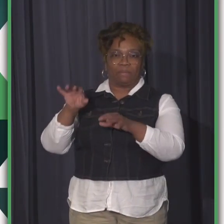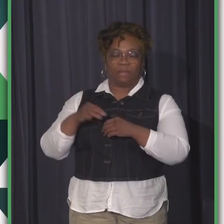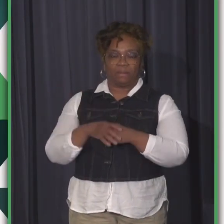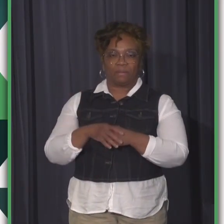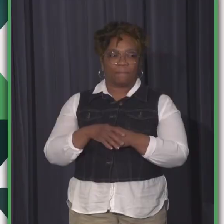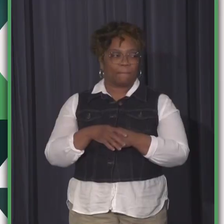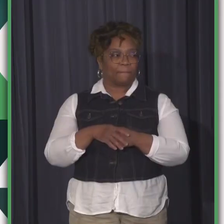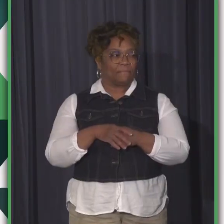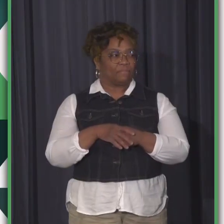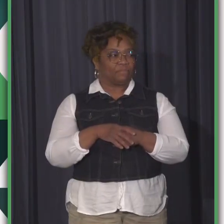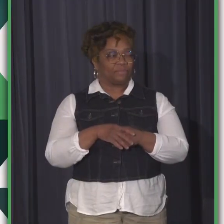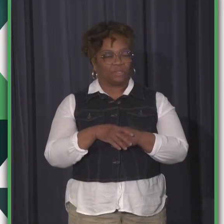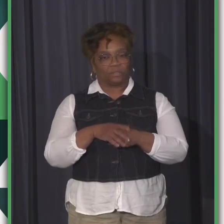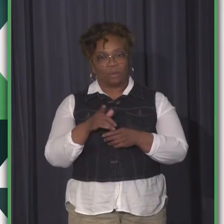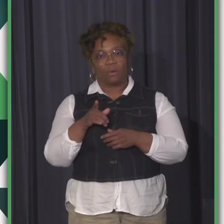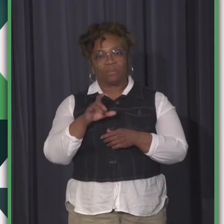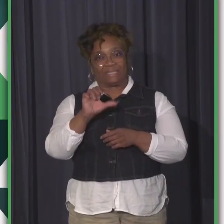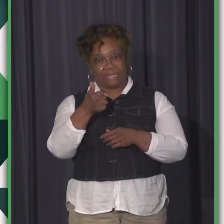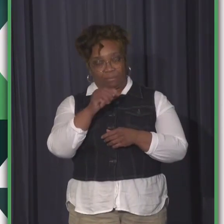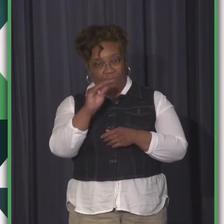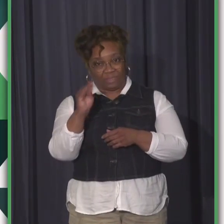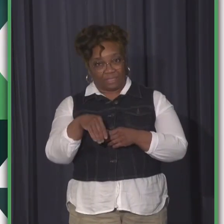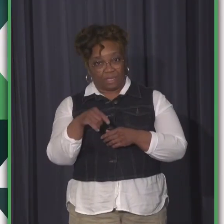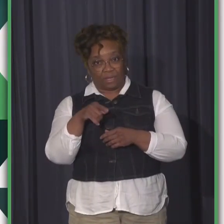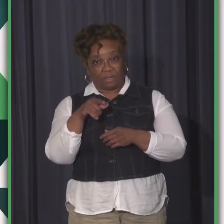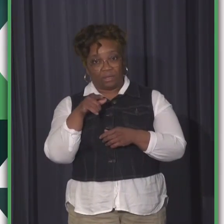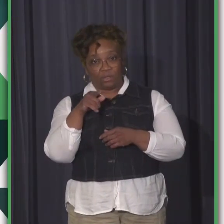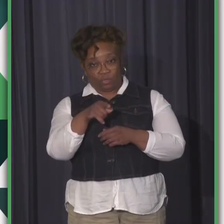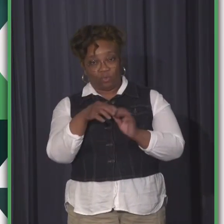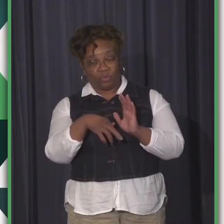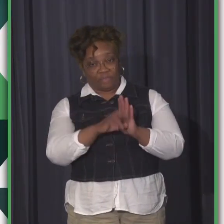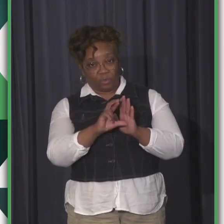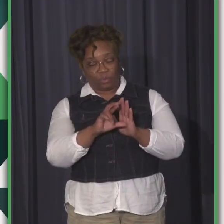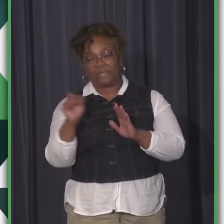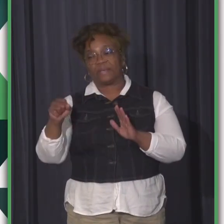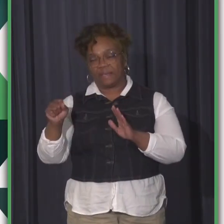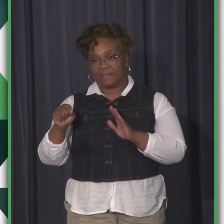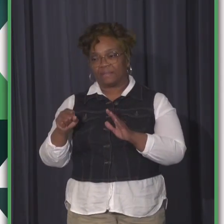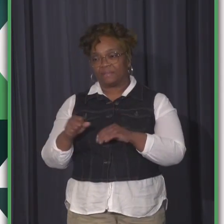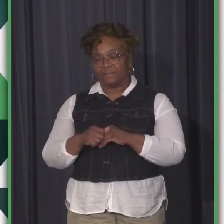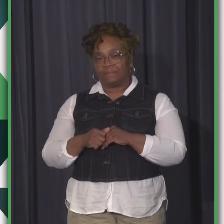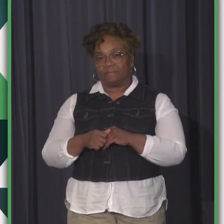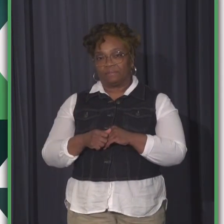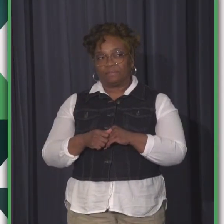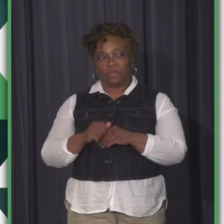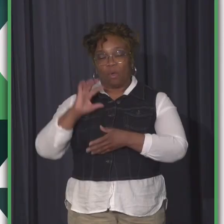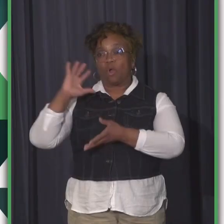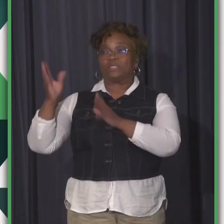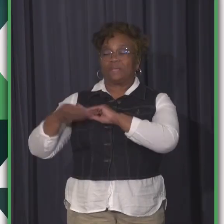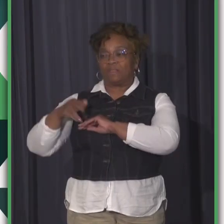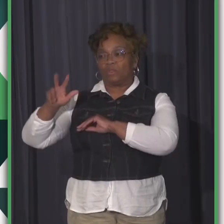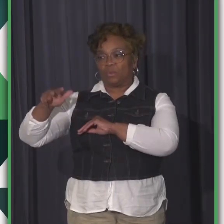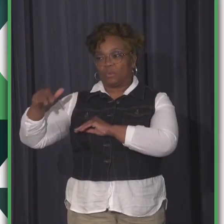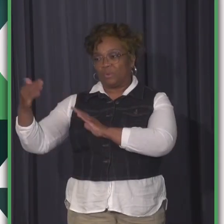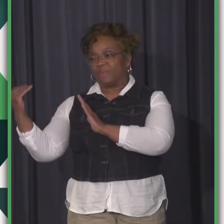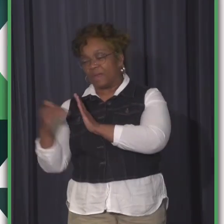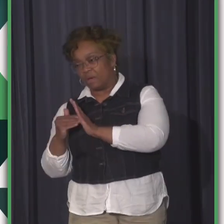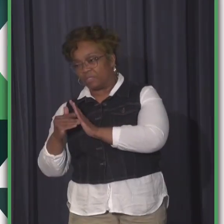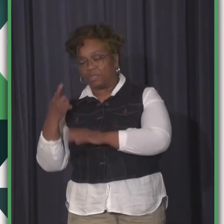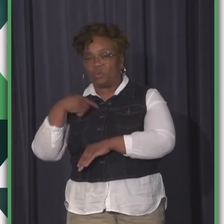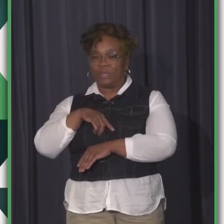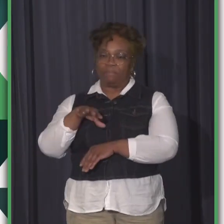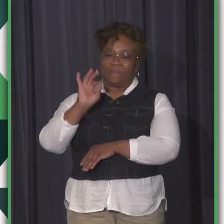So it's like 10% is what you're reviewing? Yes, ma'am. Okay, thank you. That's what I wanted to know. Thank you.